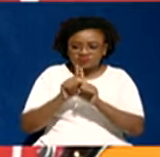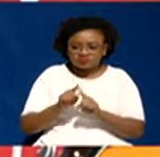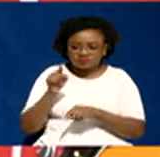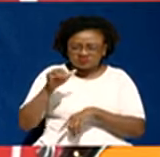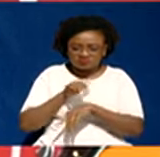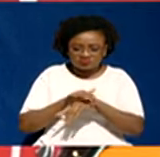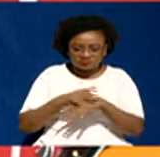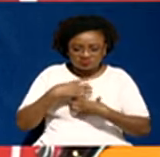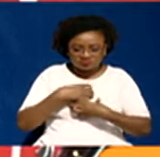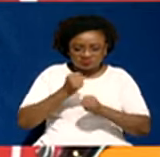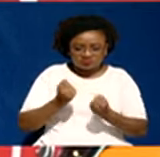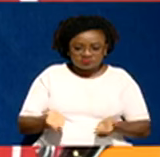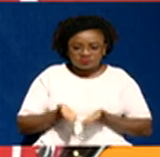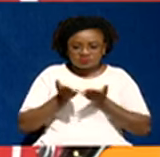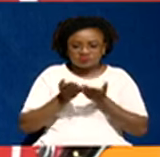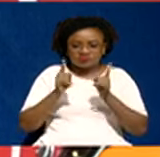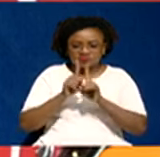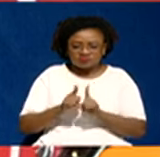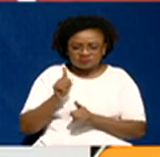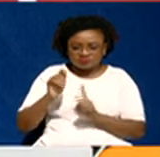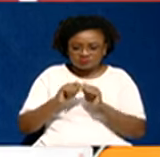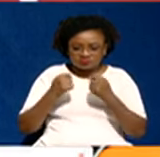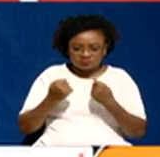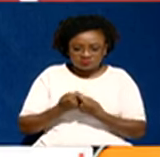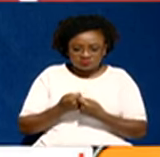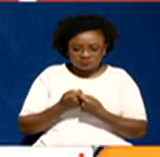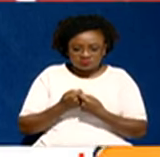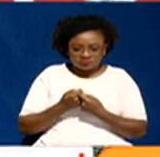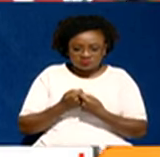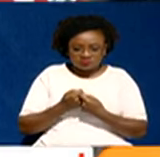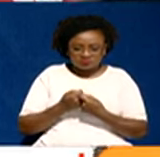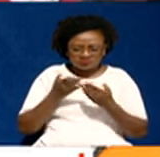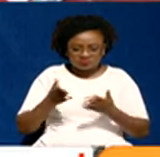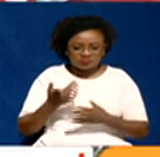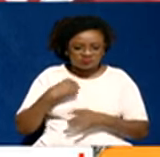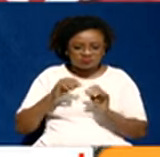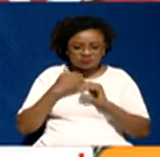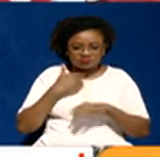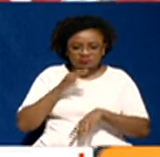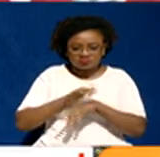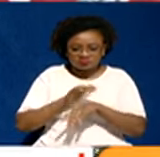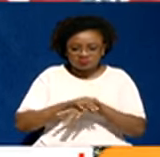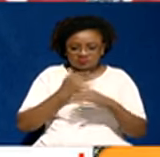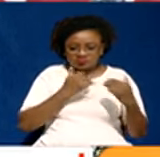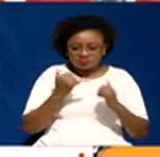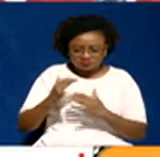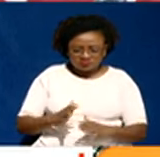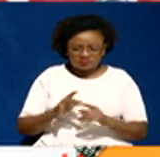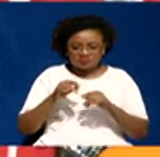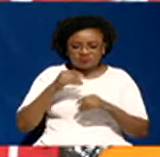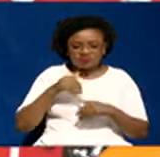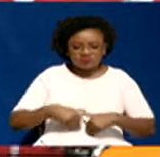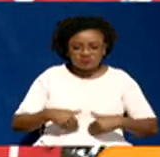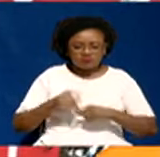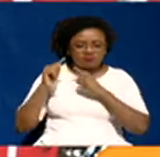for the boys. And the team is now coming up quite well. We really have a good squad of young players and experienced